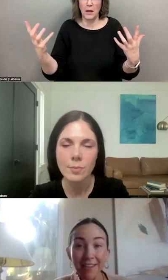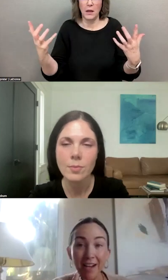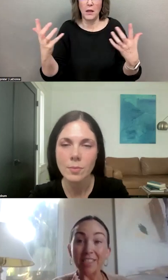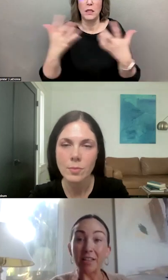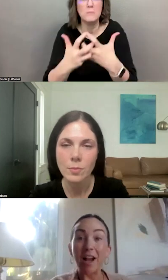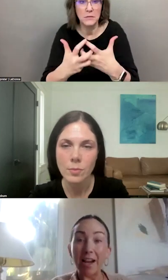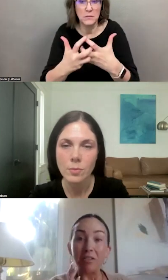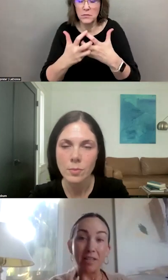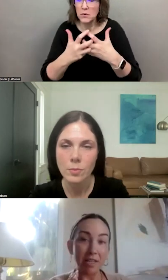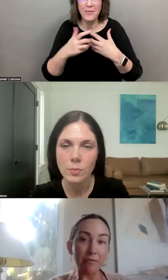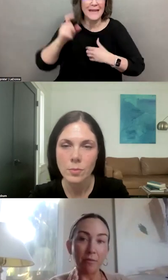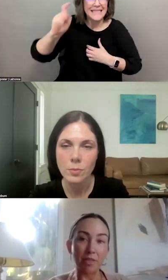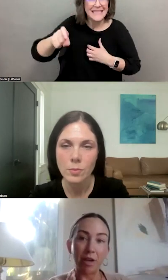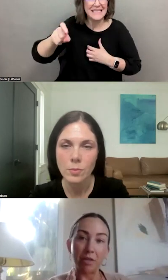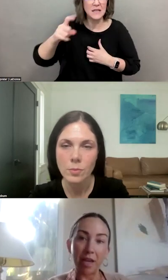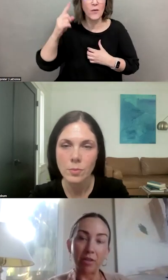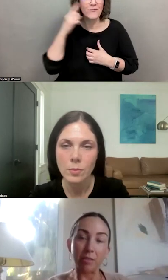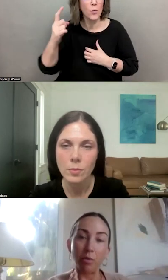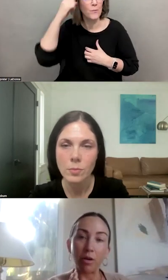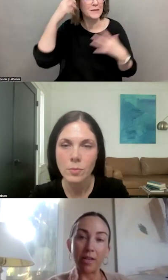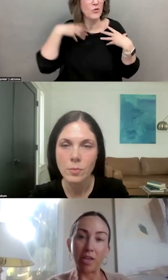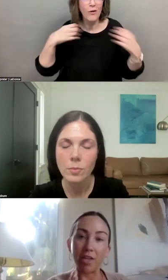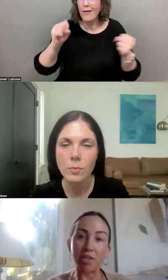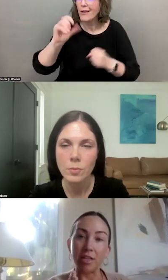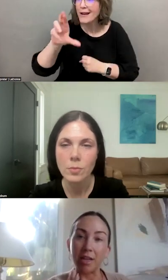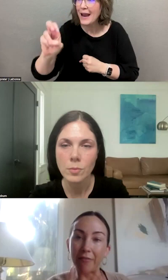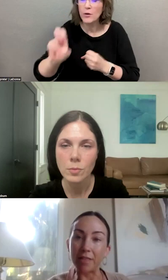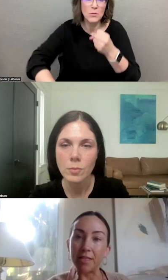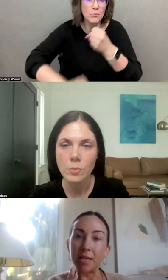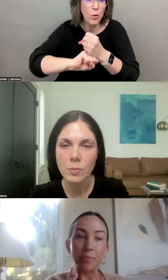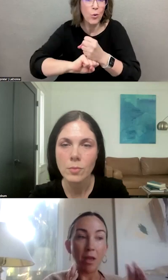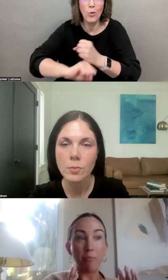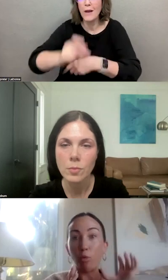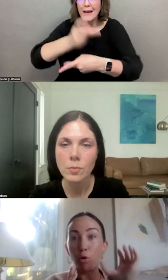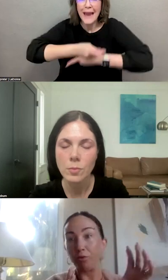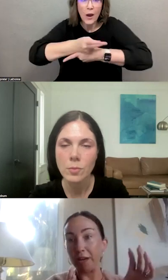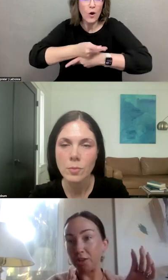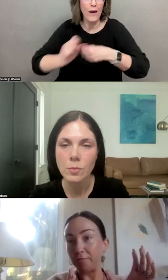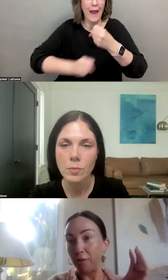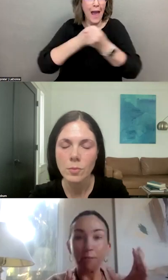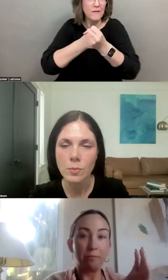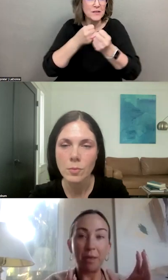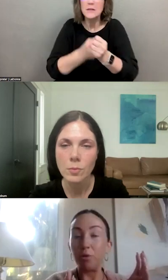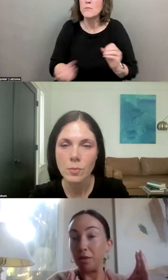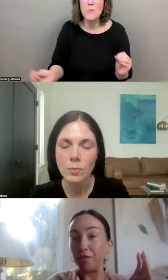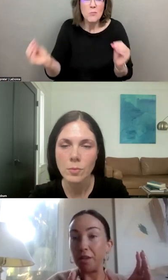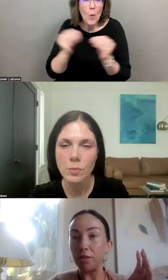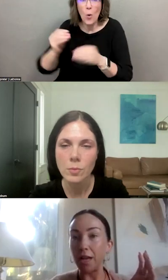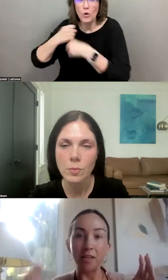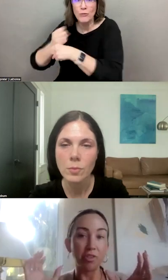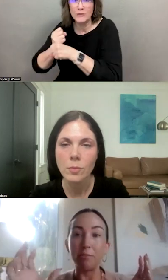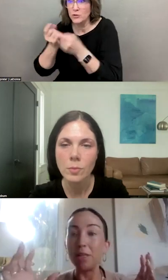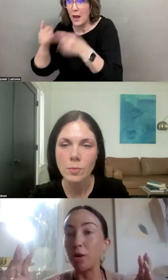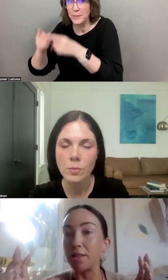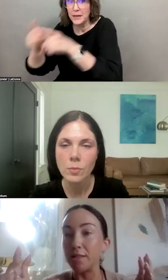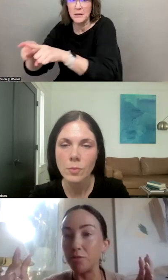need, a sudden higher need for mental health care and support and education and advocacy, more creation from people in the field, and